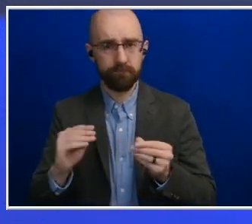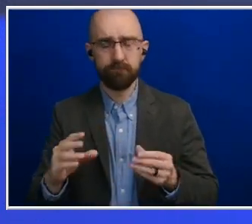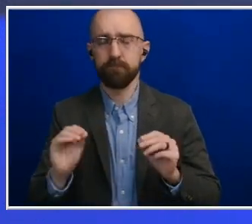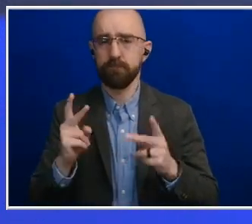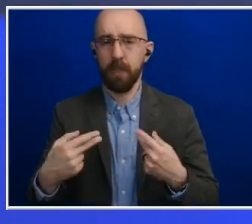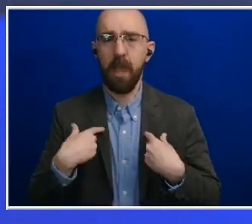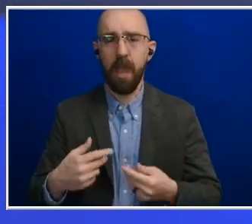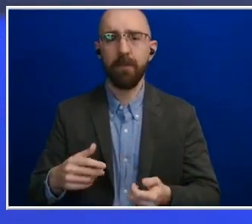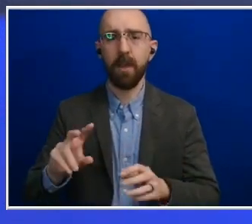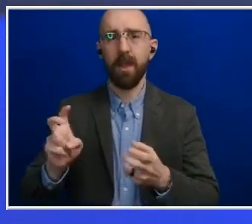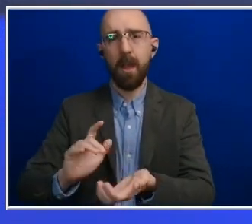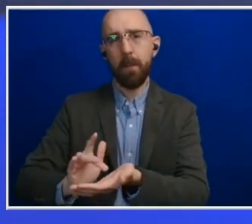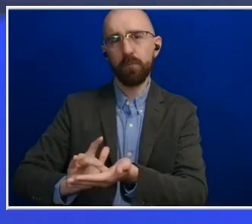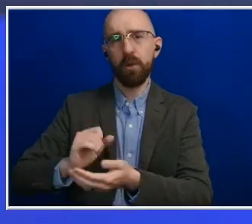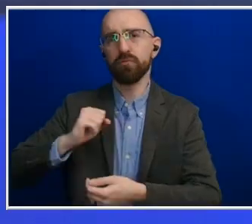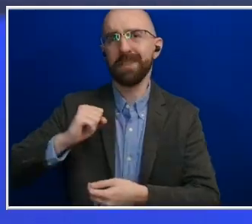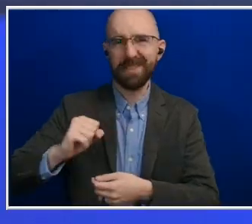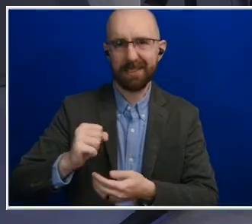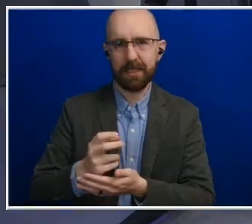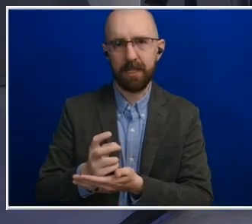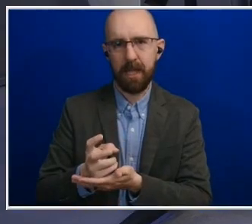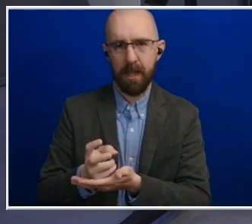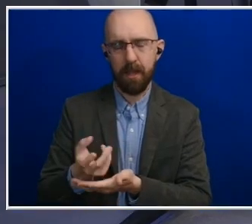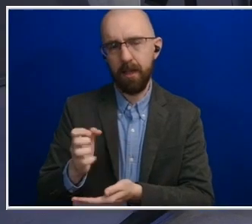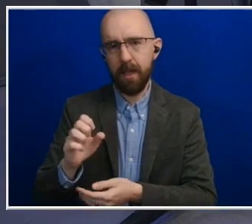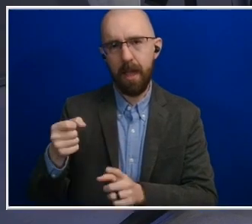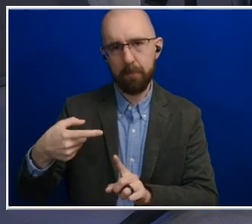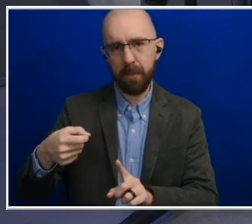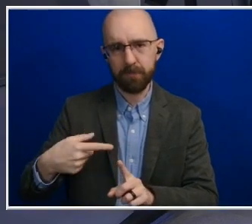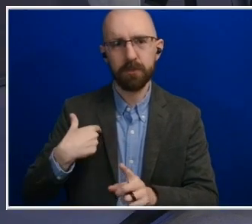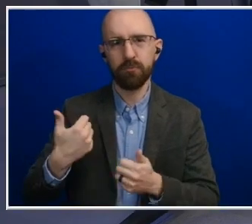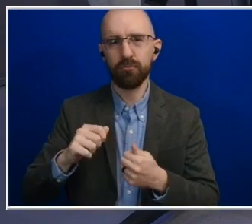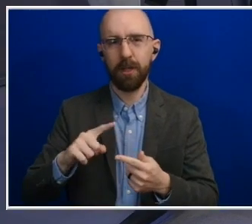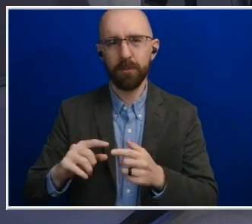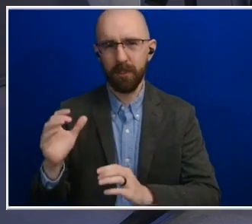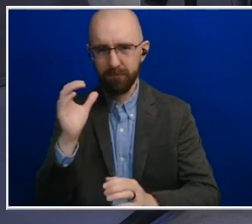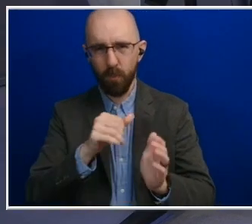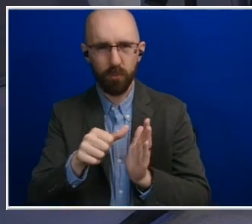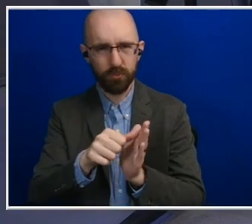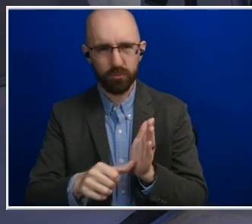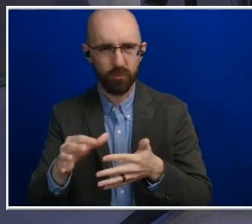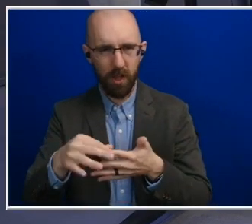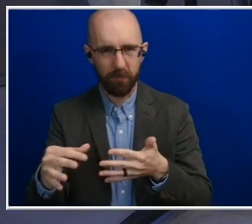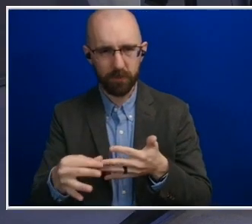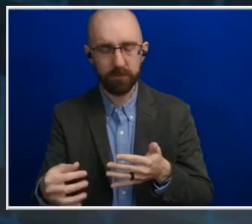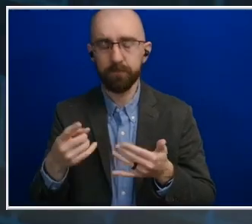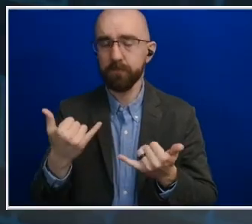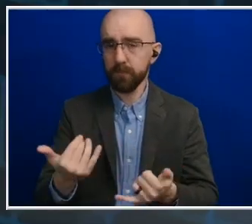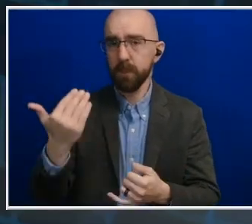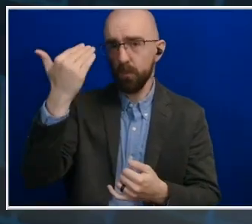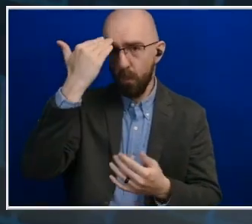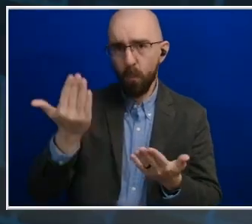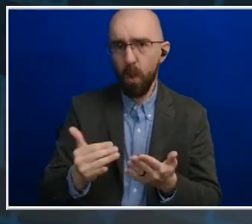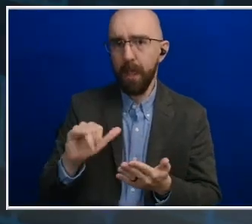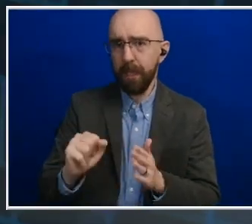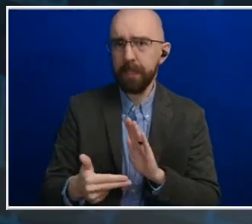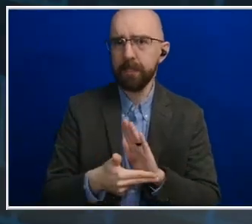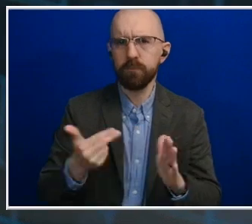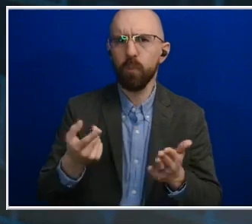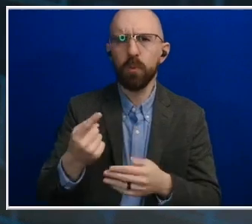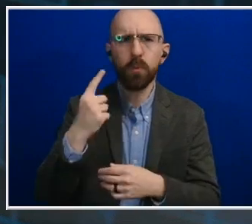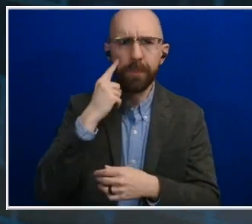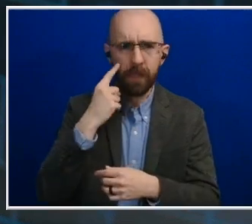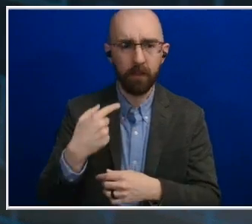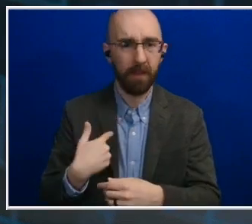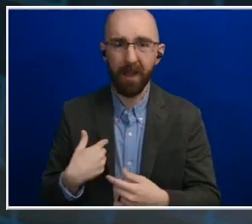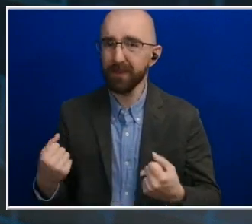and let's explore the surgical options. So when you finally know what it is, what did you think? I was so scared. I didn't